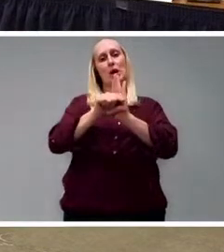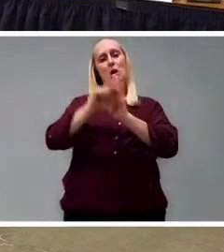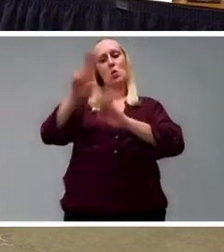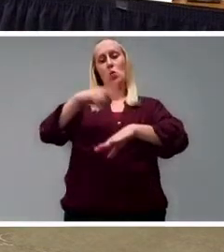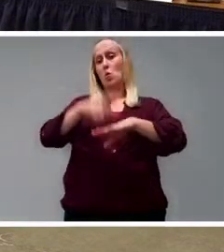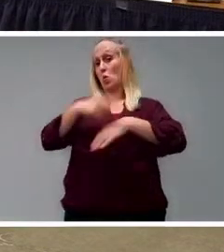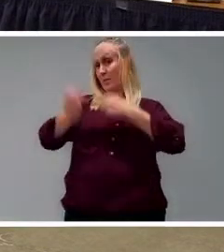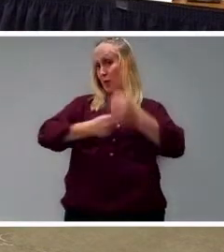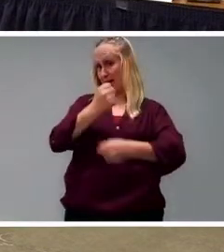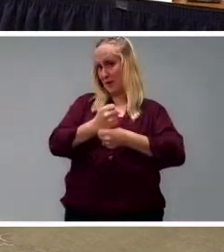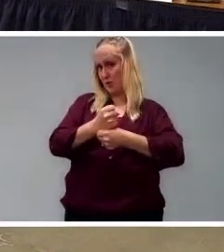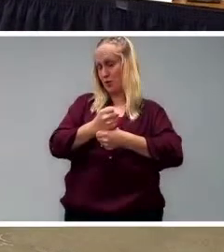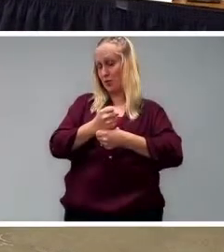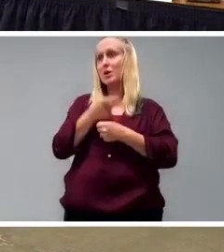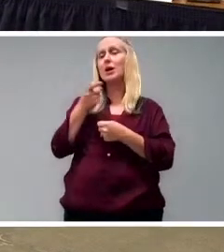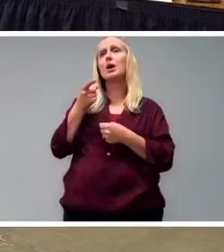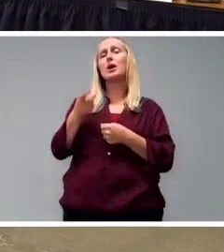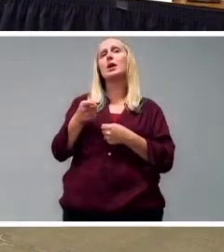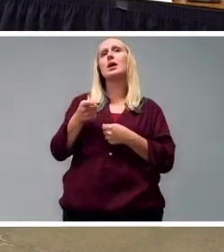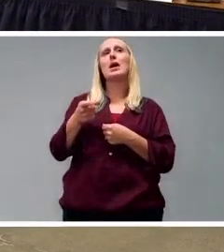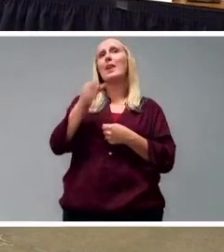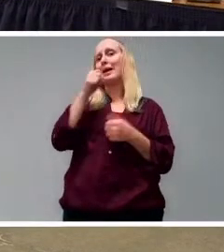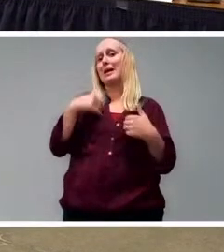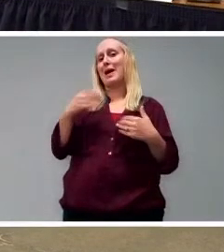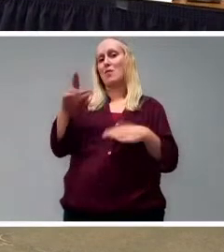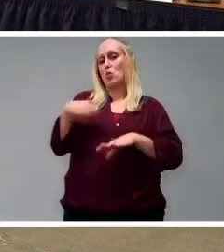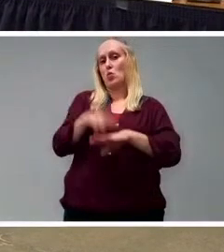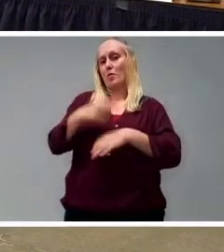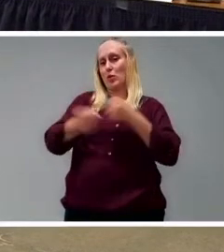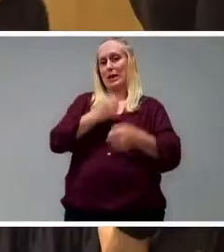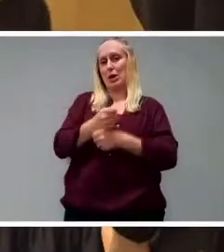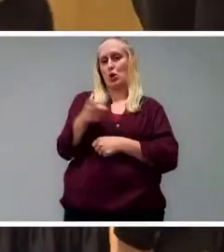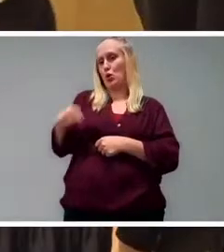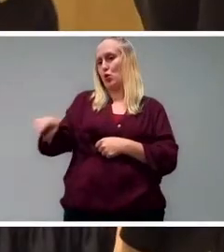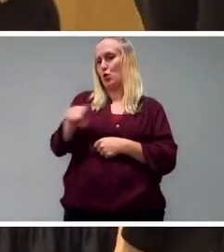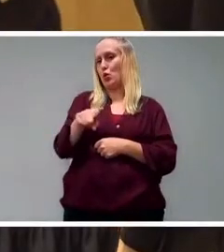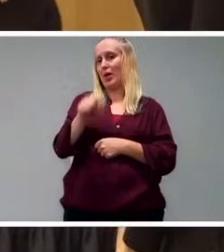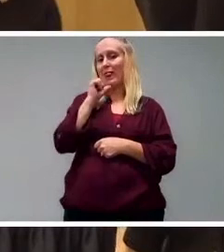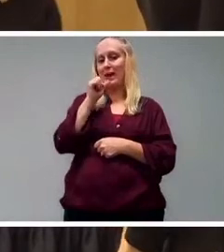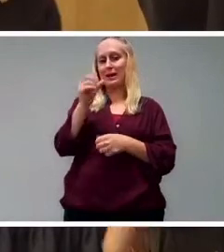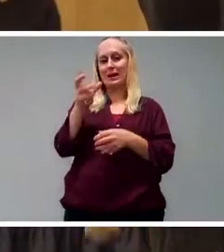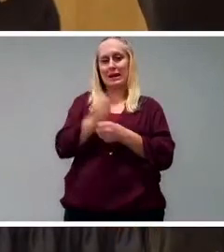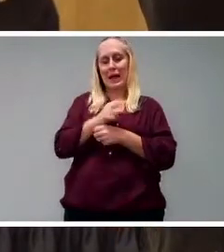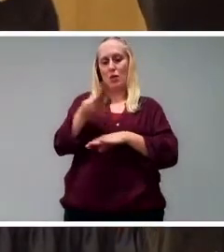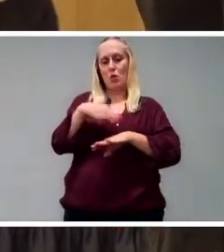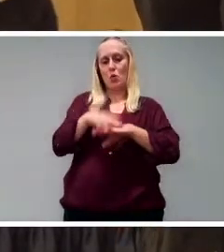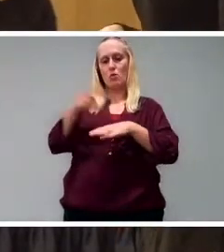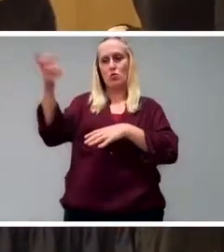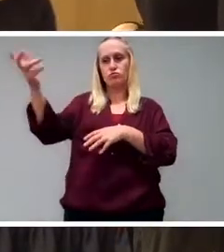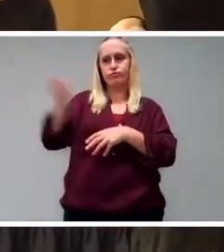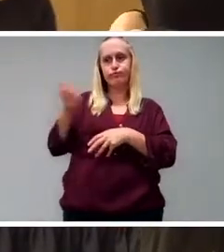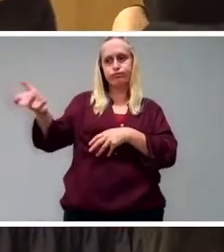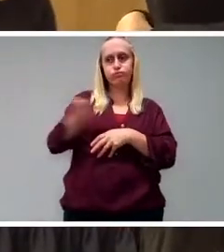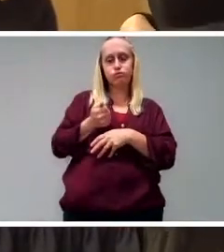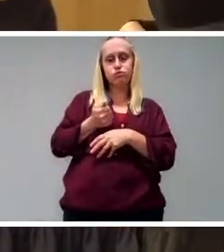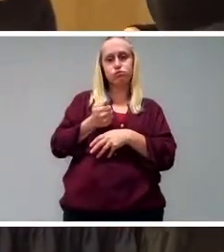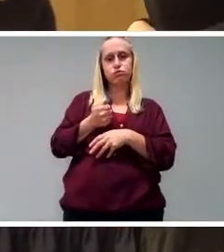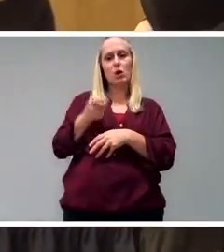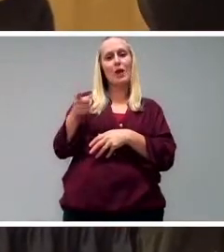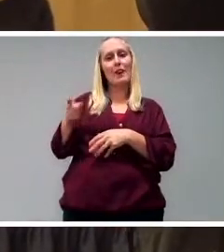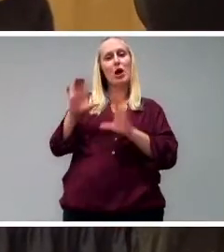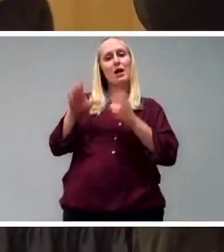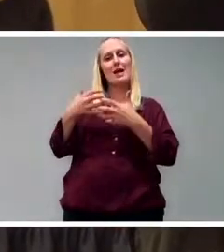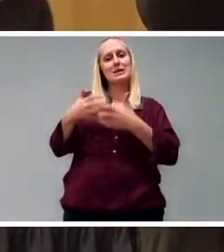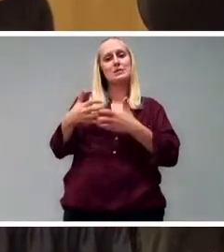these students, their class, they didn't get a normal year. They didn't get our normal recruitment process. So their classmates are less likely to